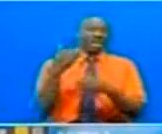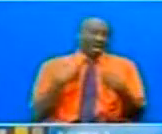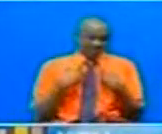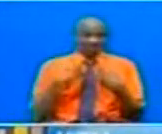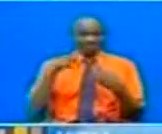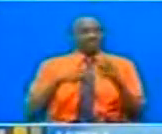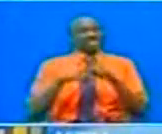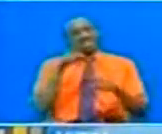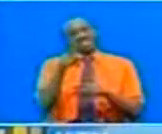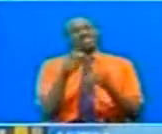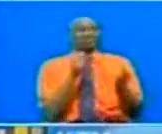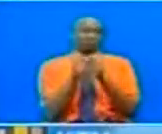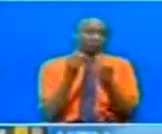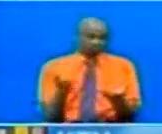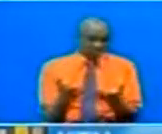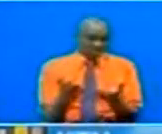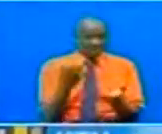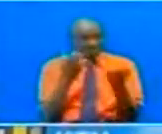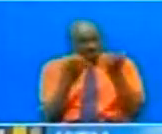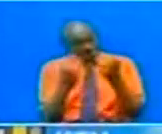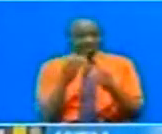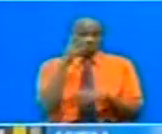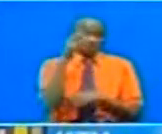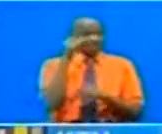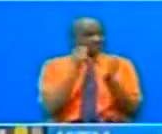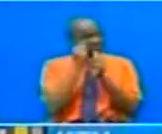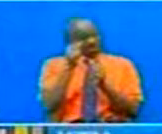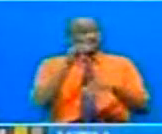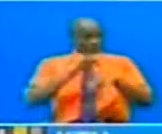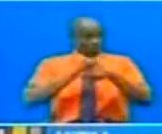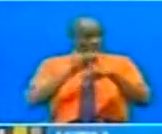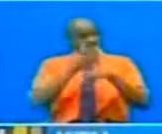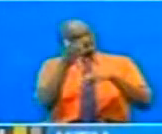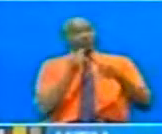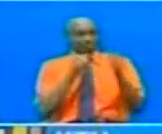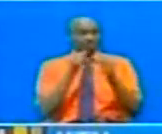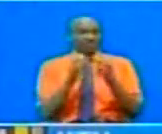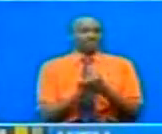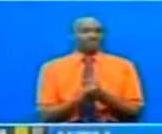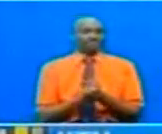a tournament over the weekend, hoping that 2015 will be a fruitful year for the boxing fraternity.